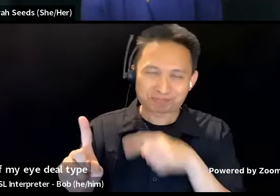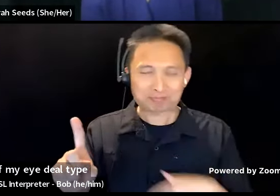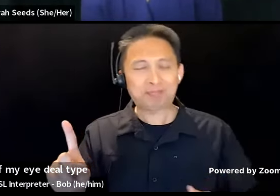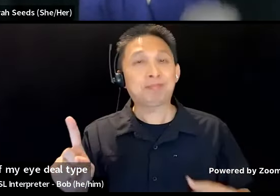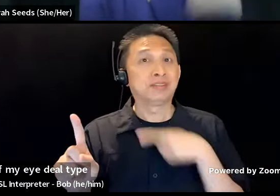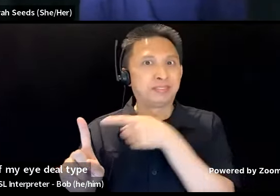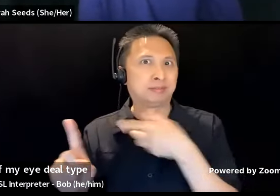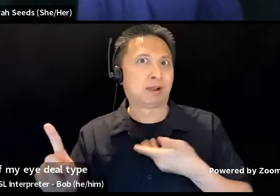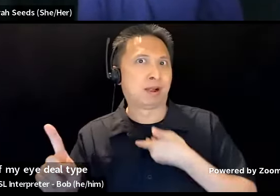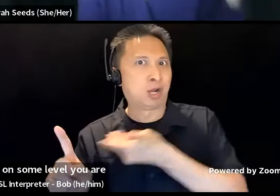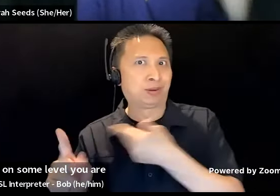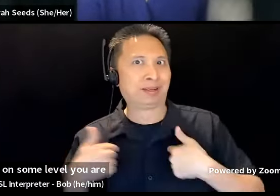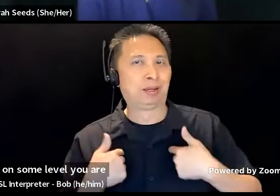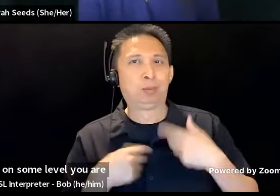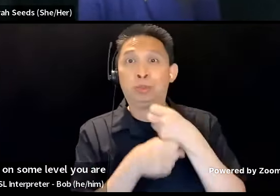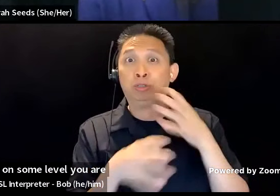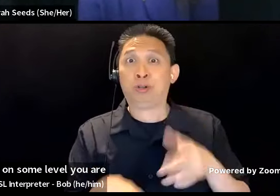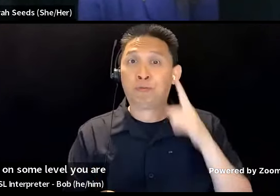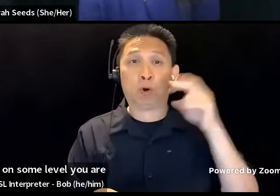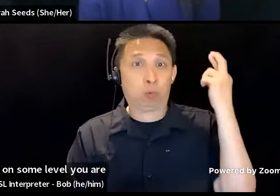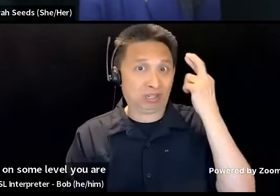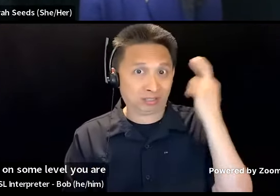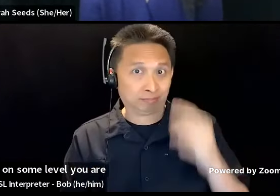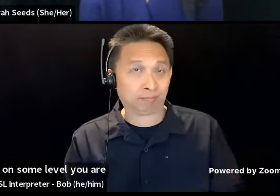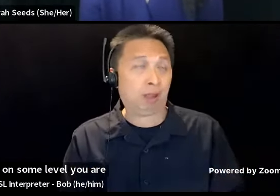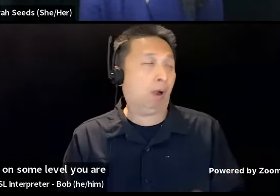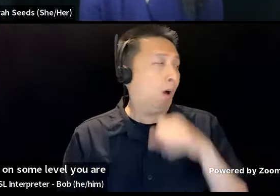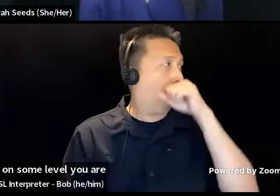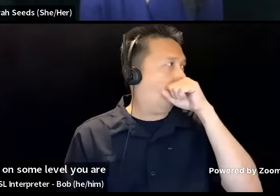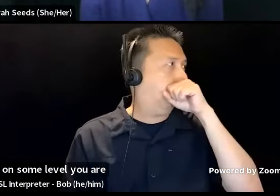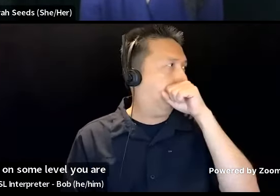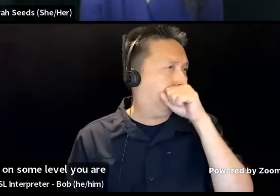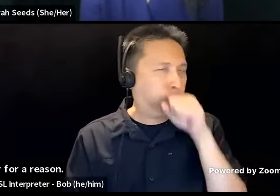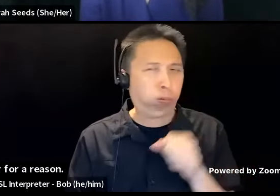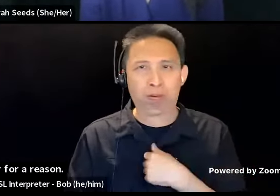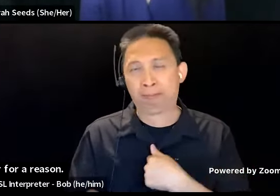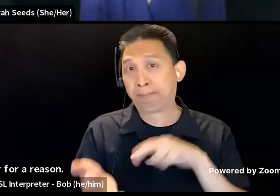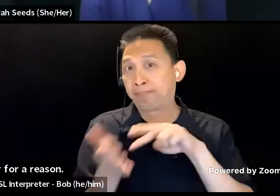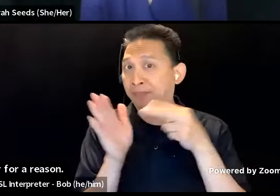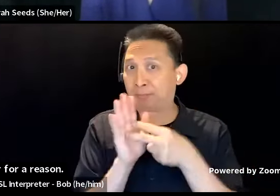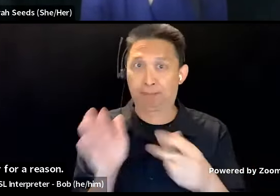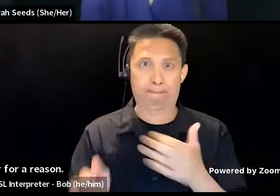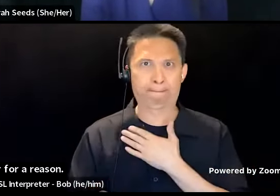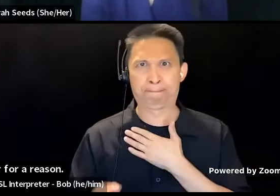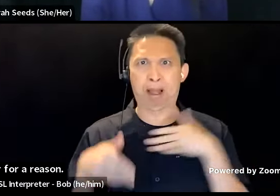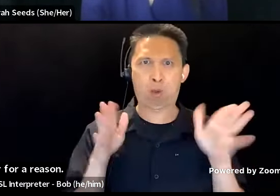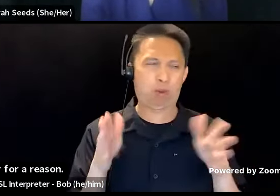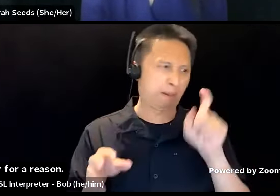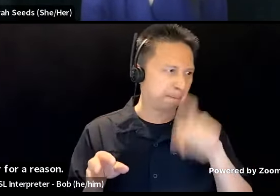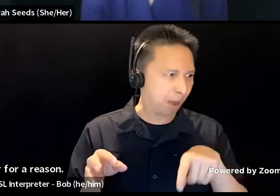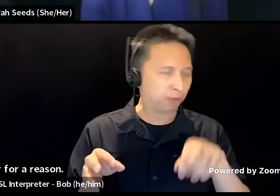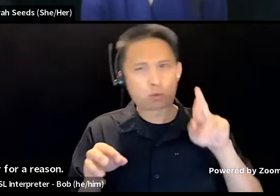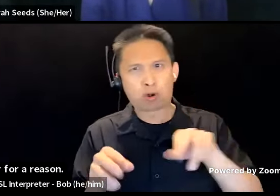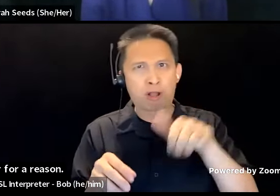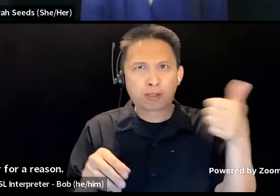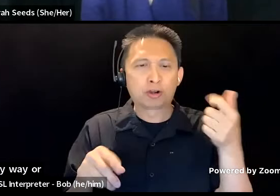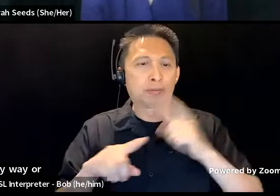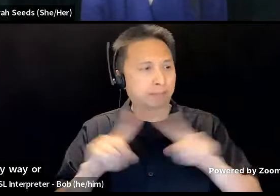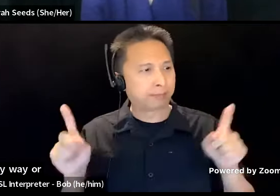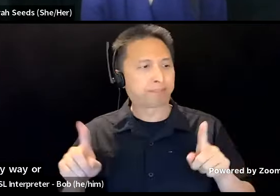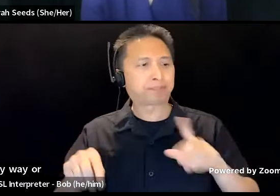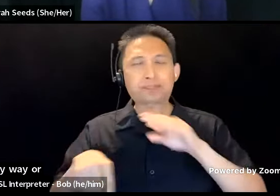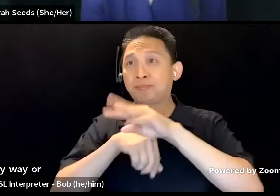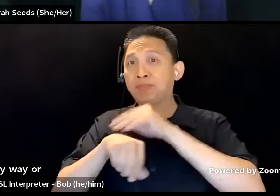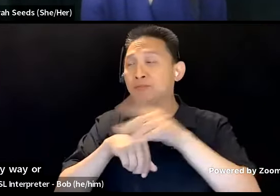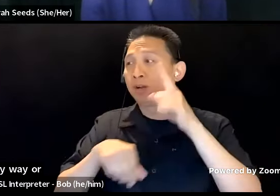reason. It is not that it's like my way or the highway. It's never like that. But like I give advice about scripts, about